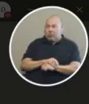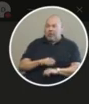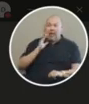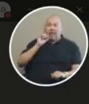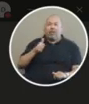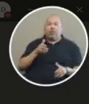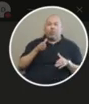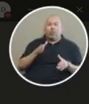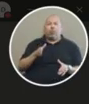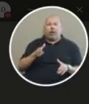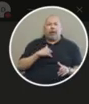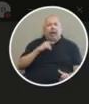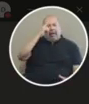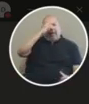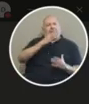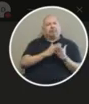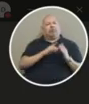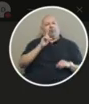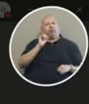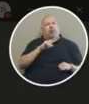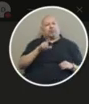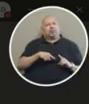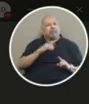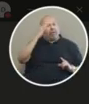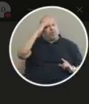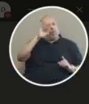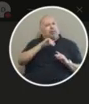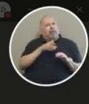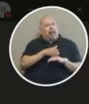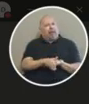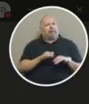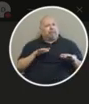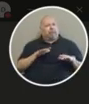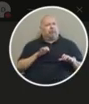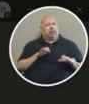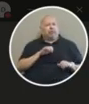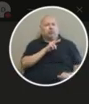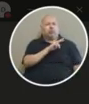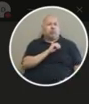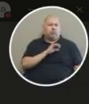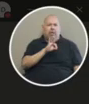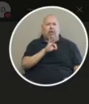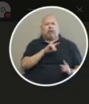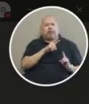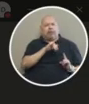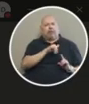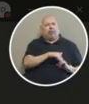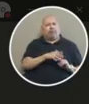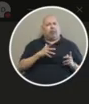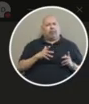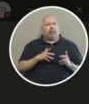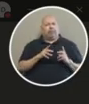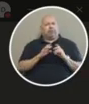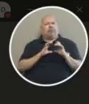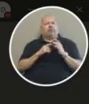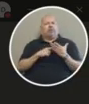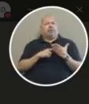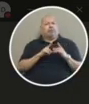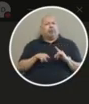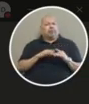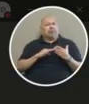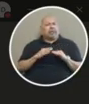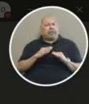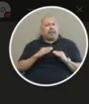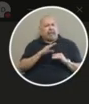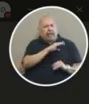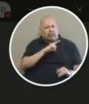Another way, and I have some questions about, I know after the freeze of 2009, there had been a lot of conversation with the council